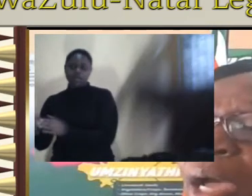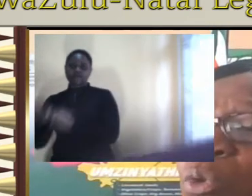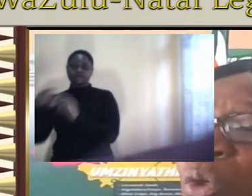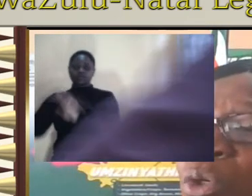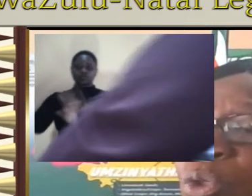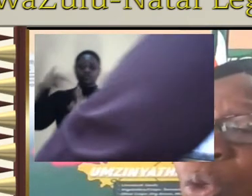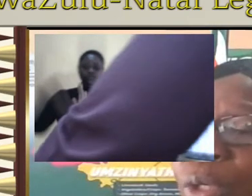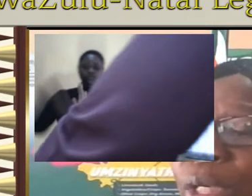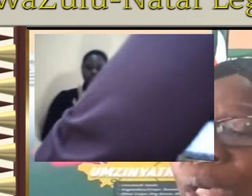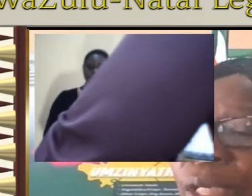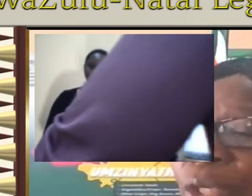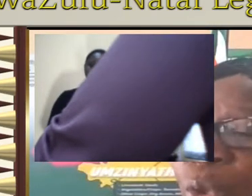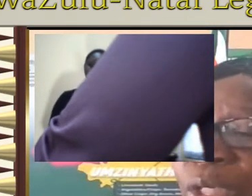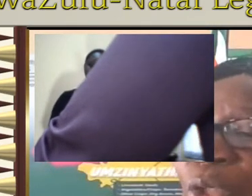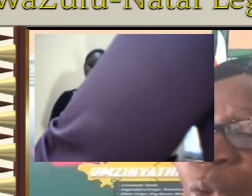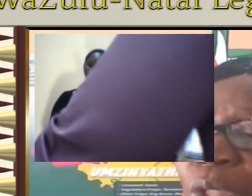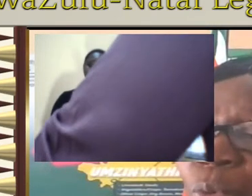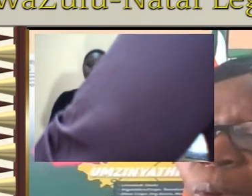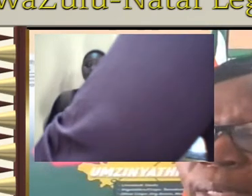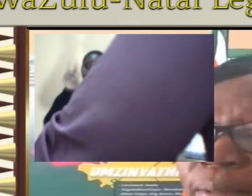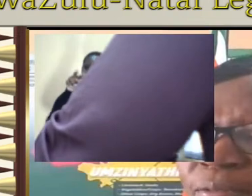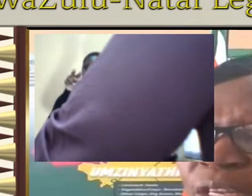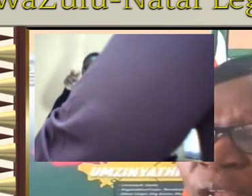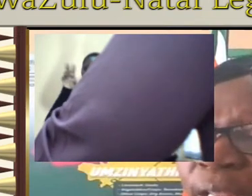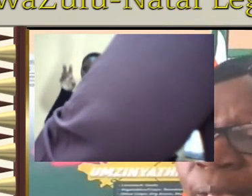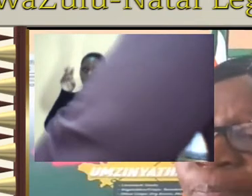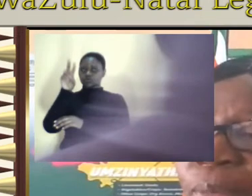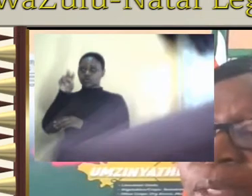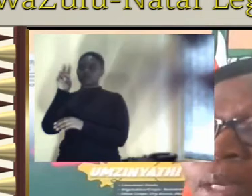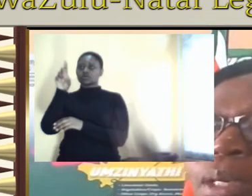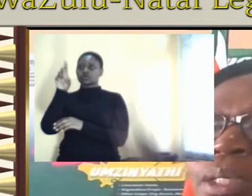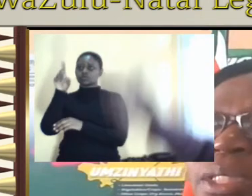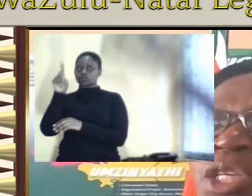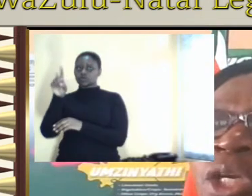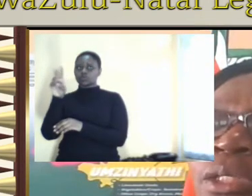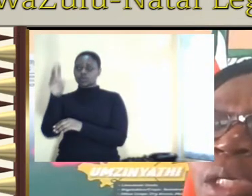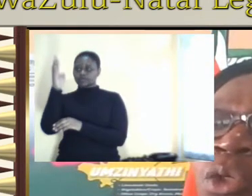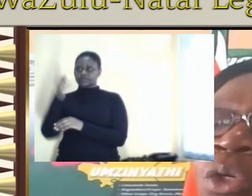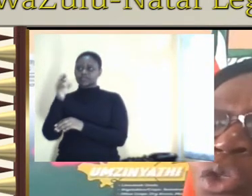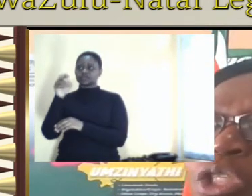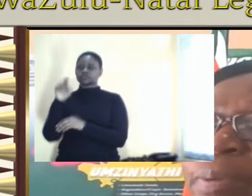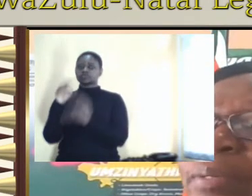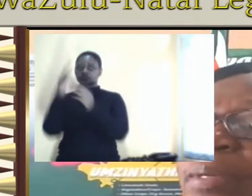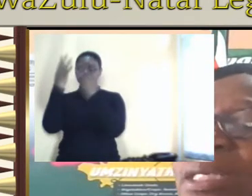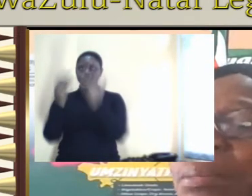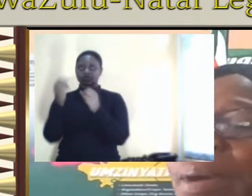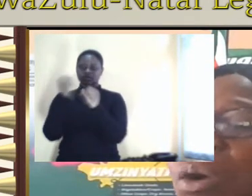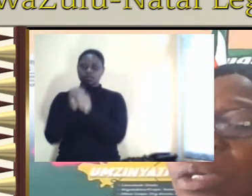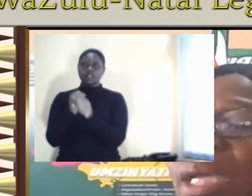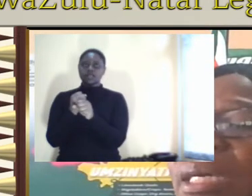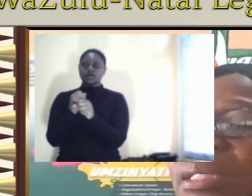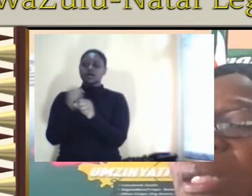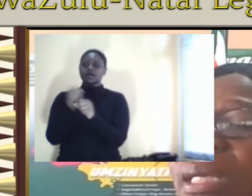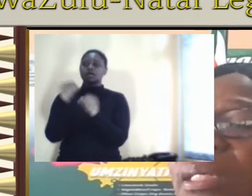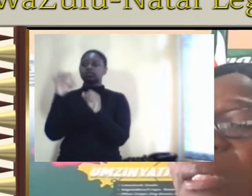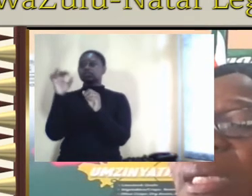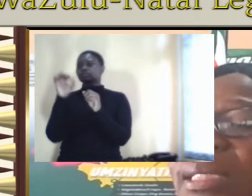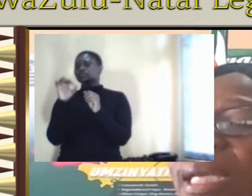be rolled out also in the 2021 financial year. Research and Technology Department has embarked